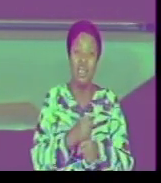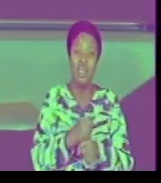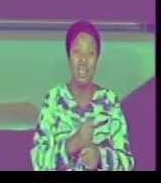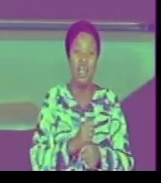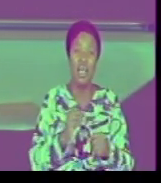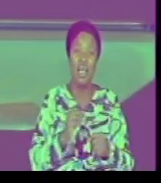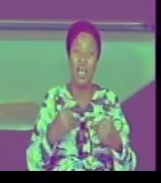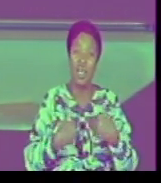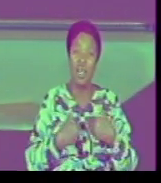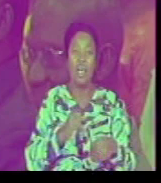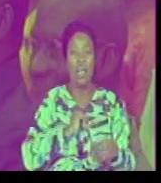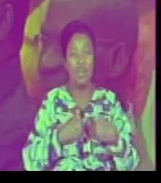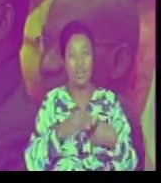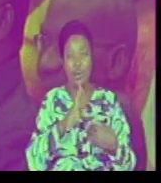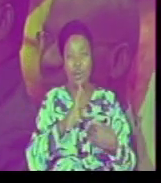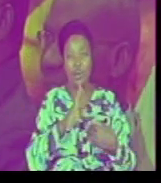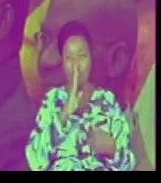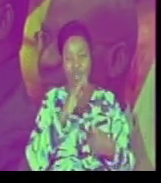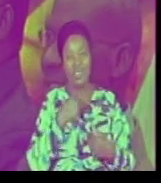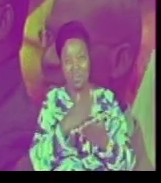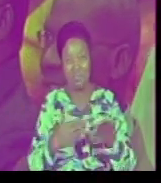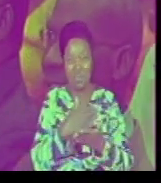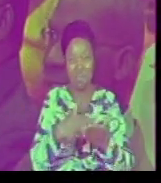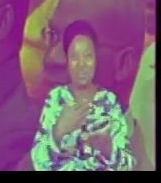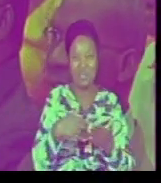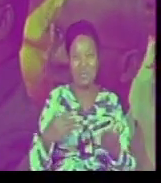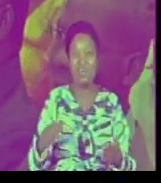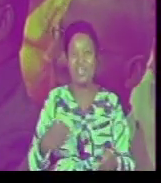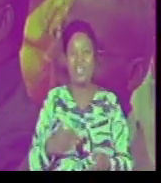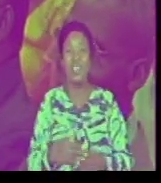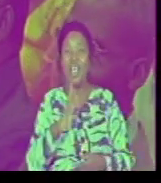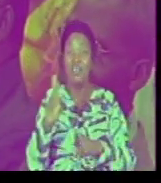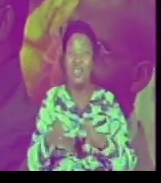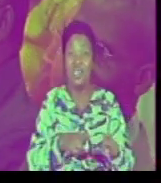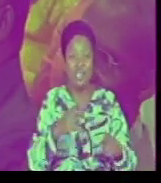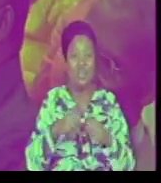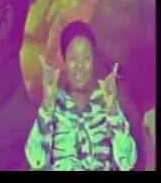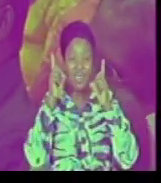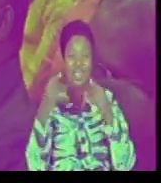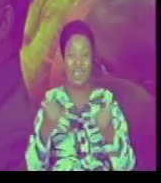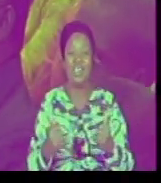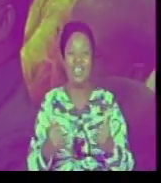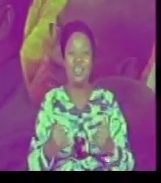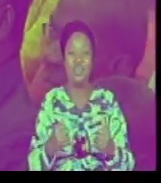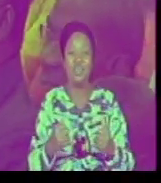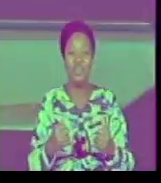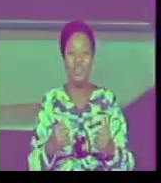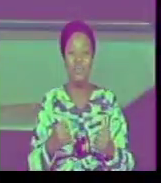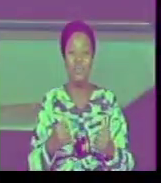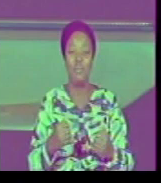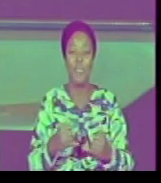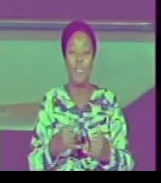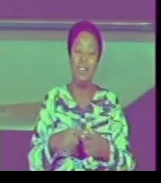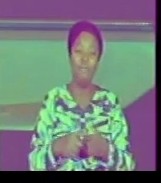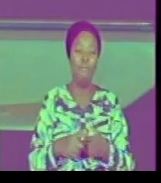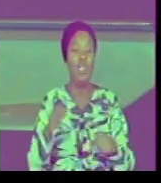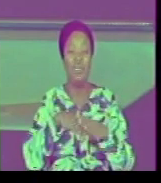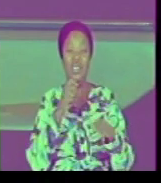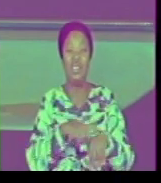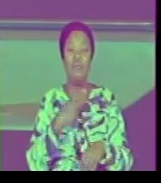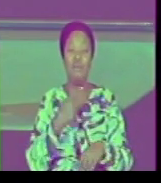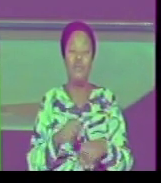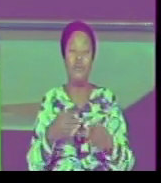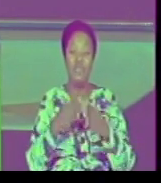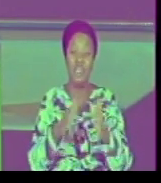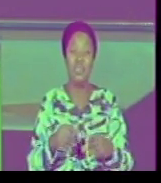telling something. Are you ready for something? Yeah. We had a congress, and there was a brother, actually a pastor,